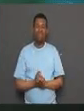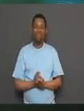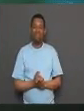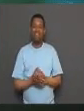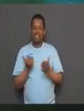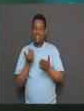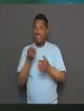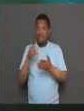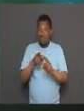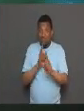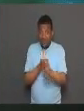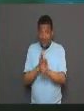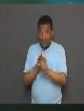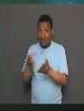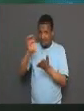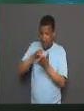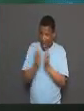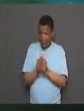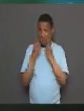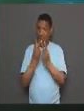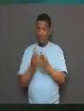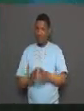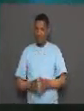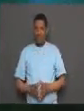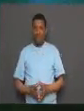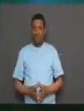us review your answers together.